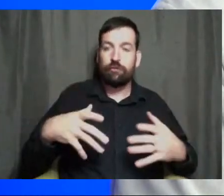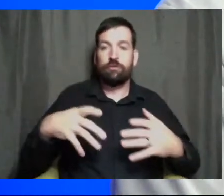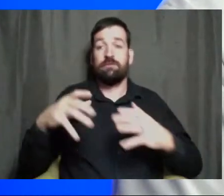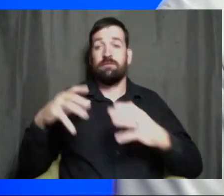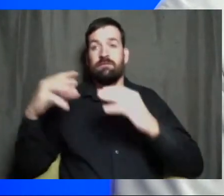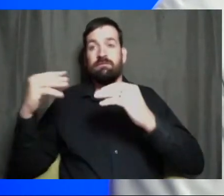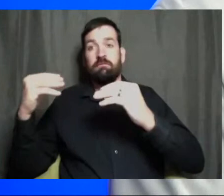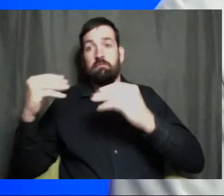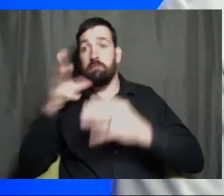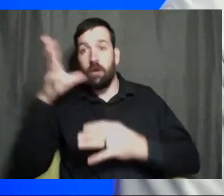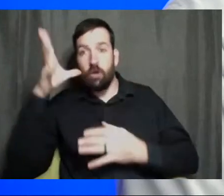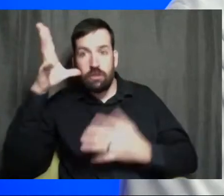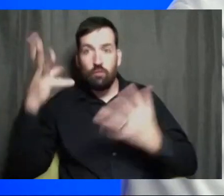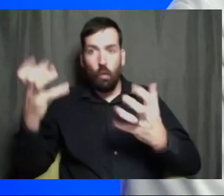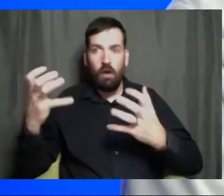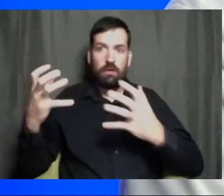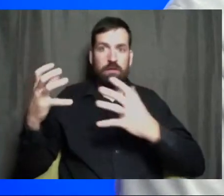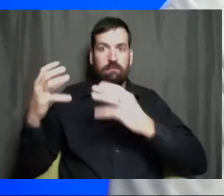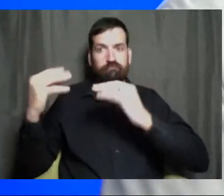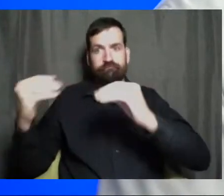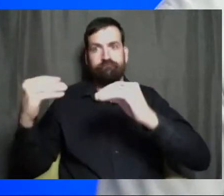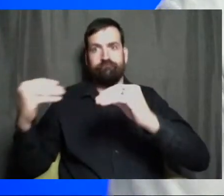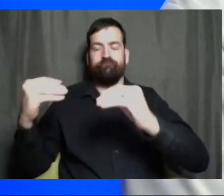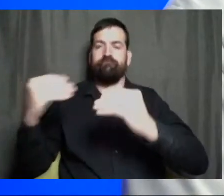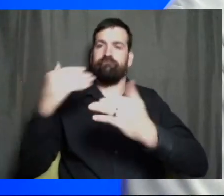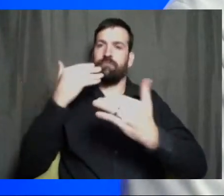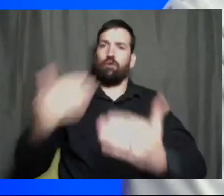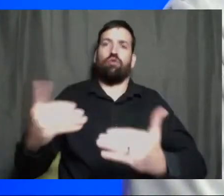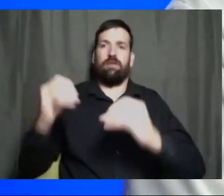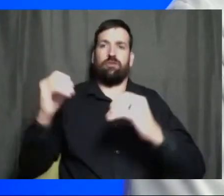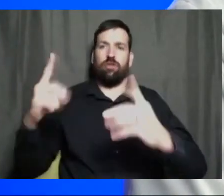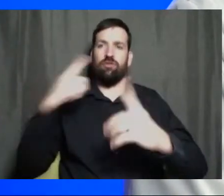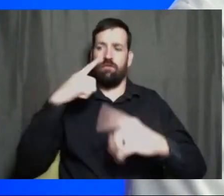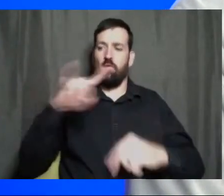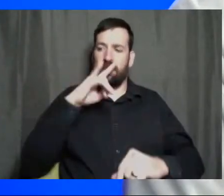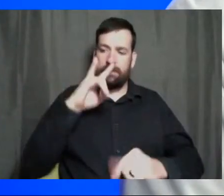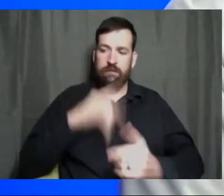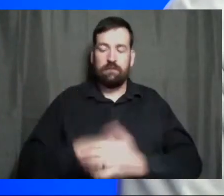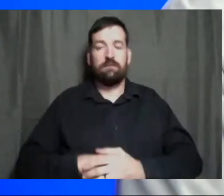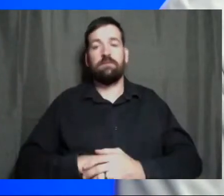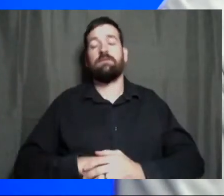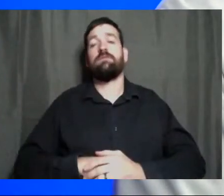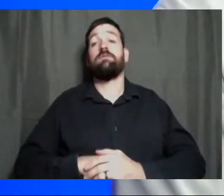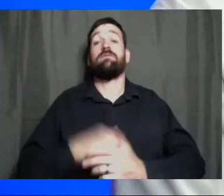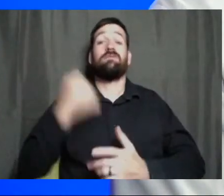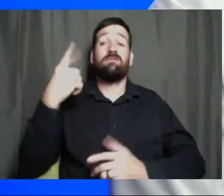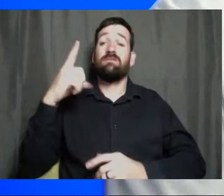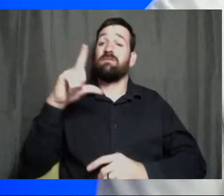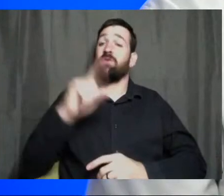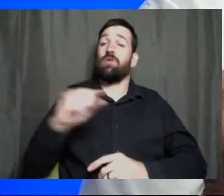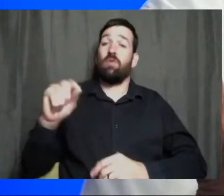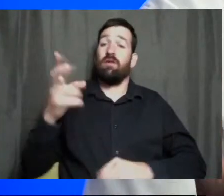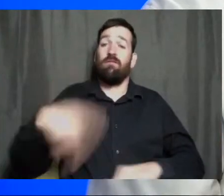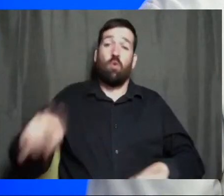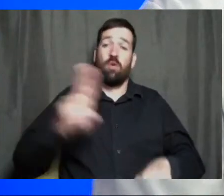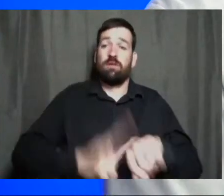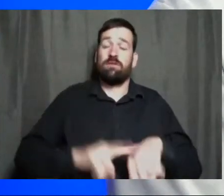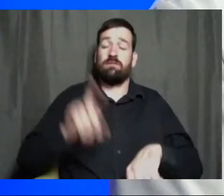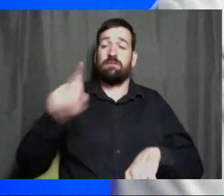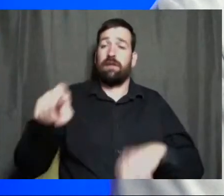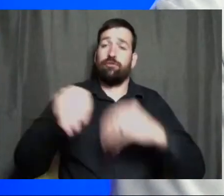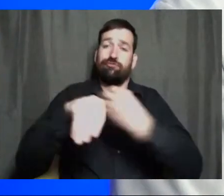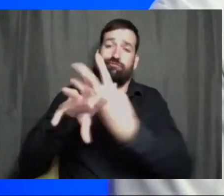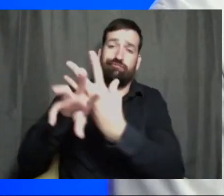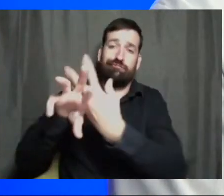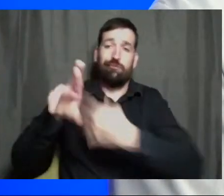maintain excellence in education. And so that still remains. But in 2020, of course, we had to do remote learning